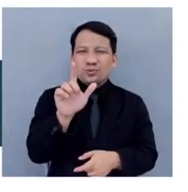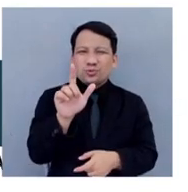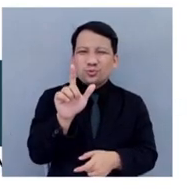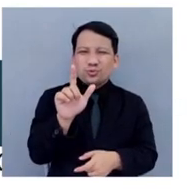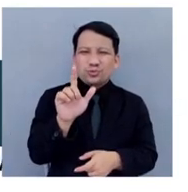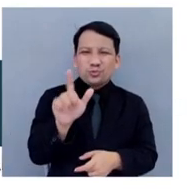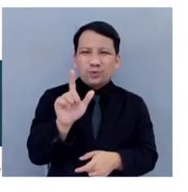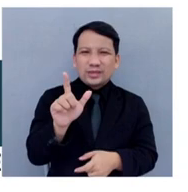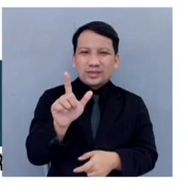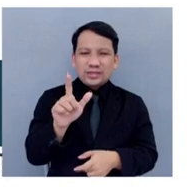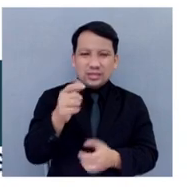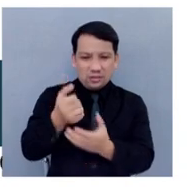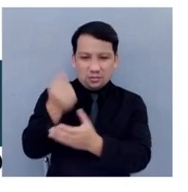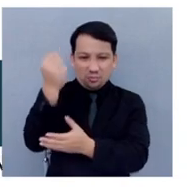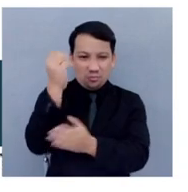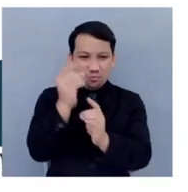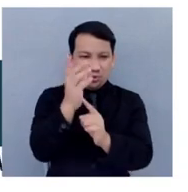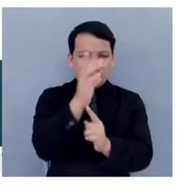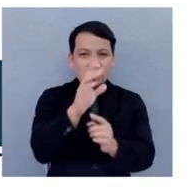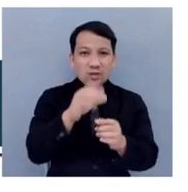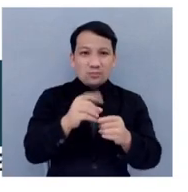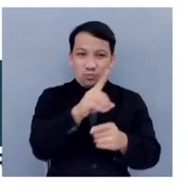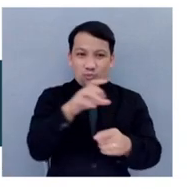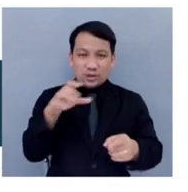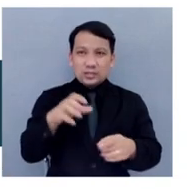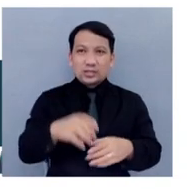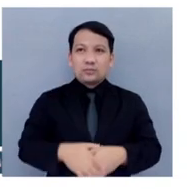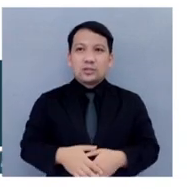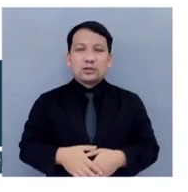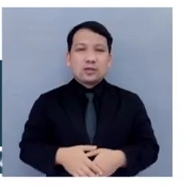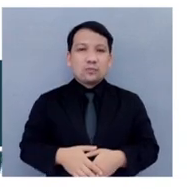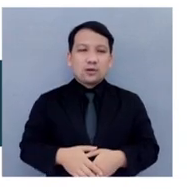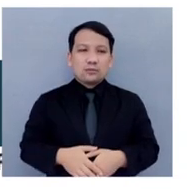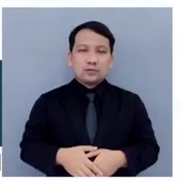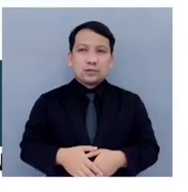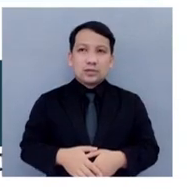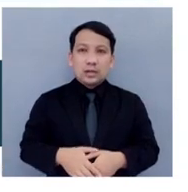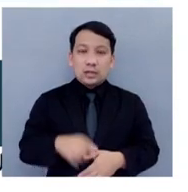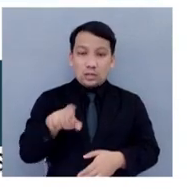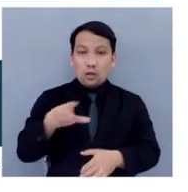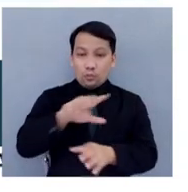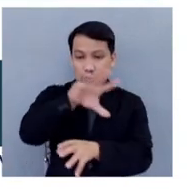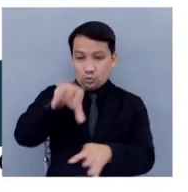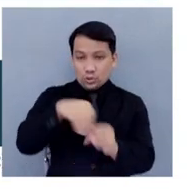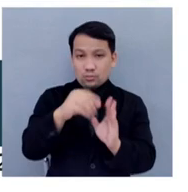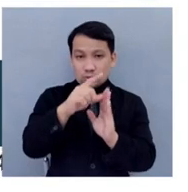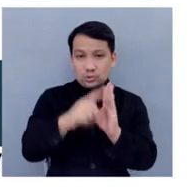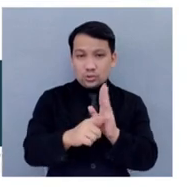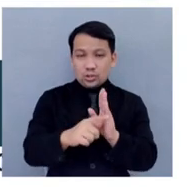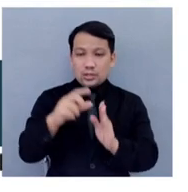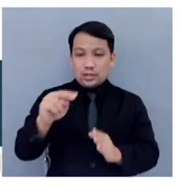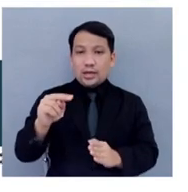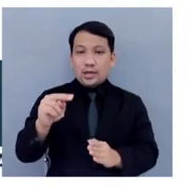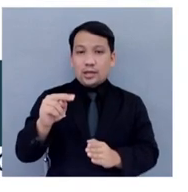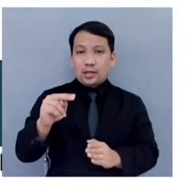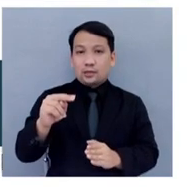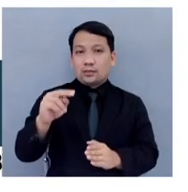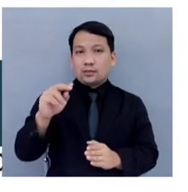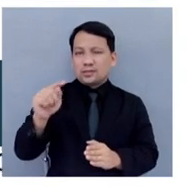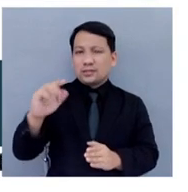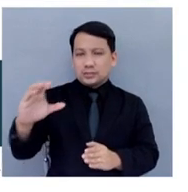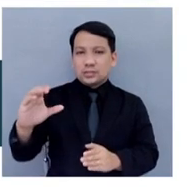of 100. Now, the grade of service, this is what is mandated by law and the NTC, out of 100